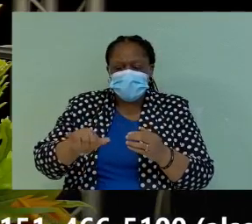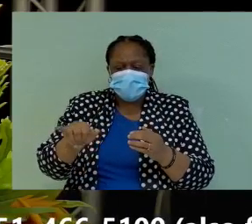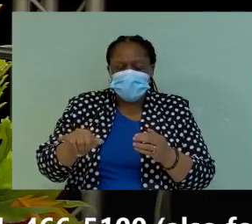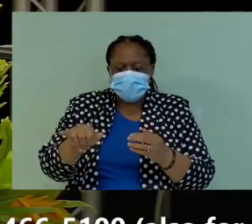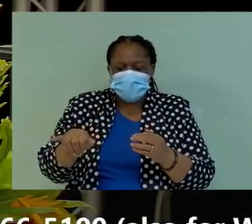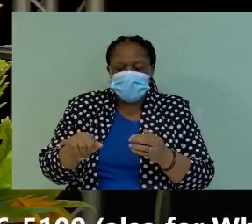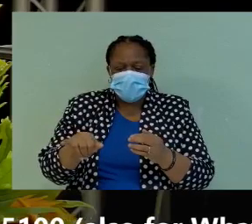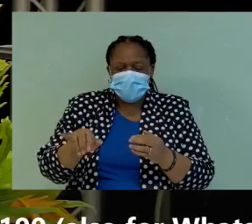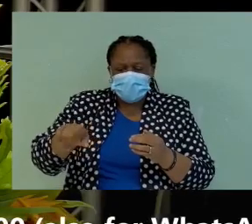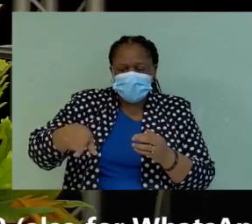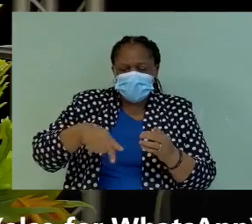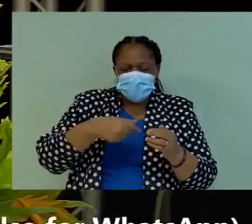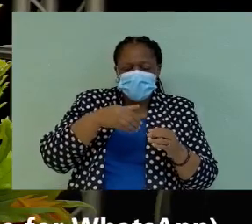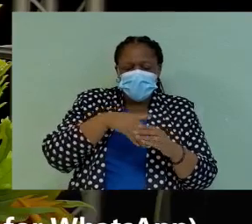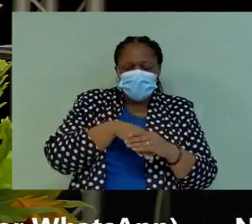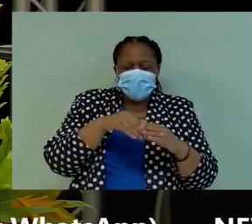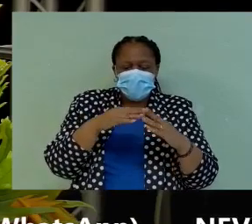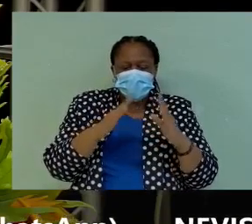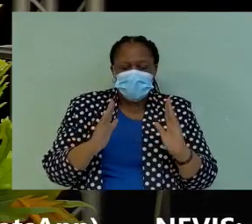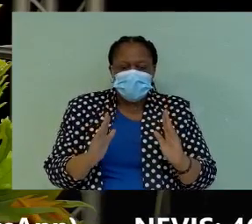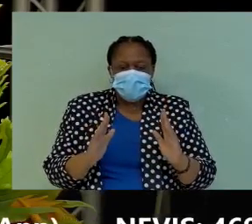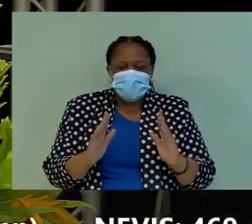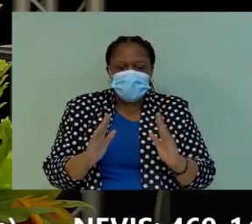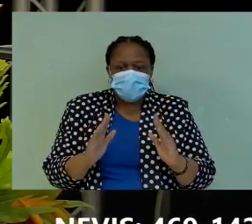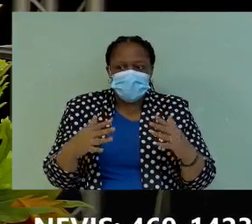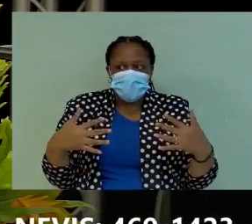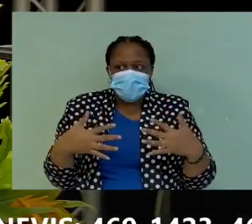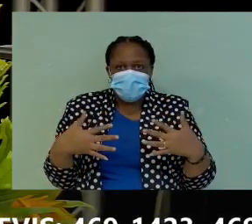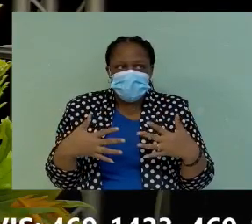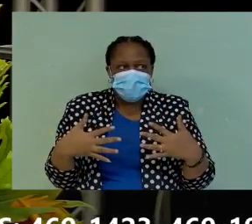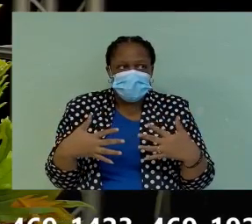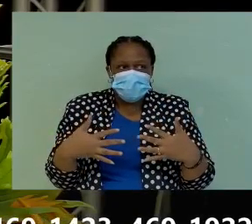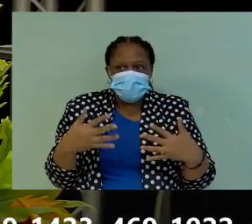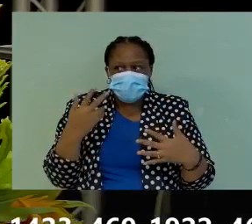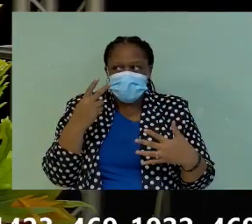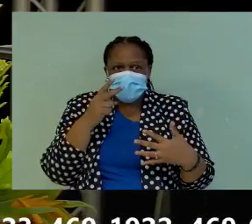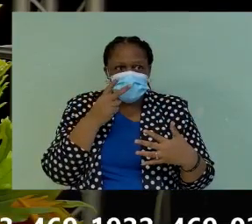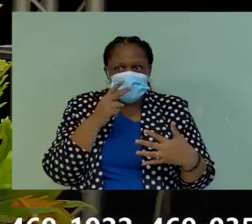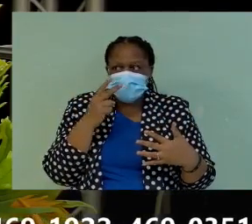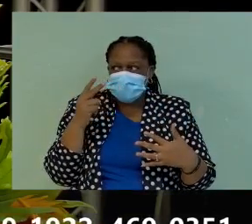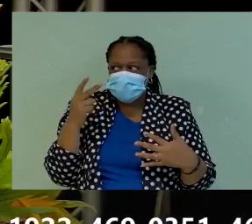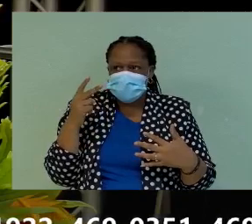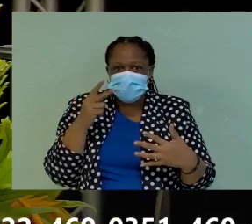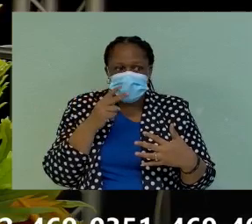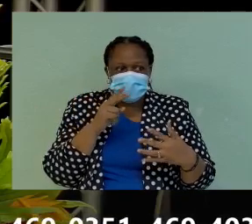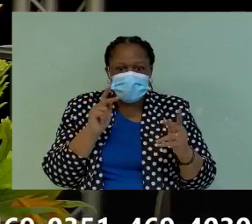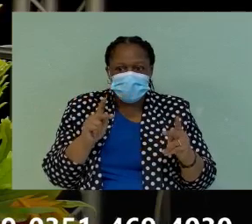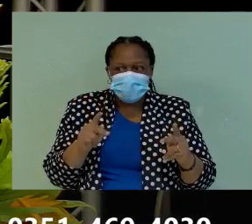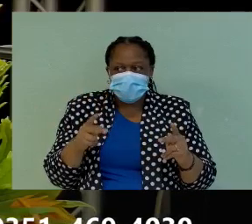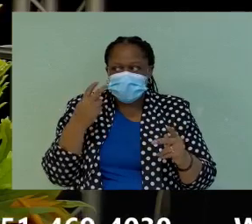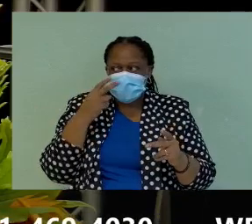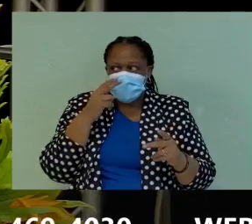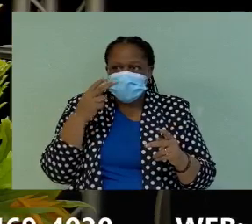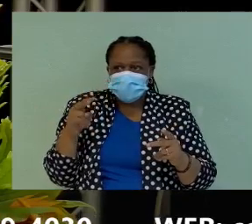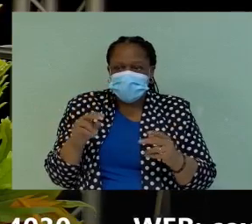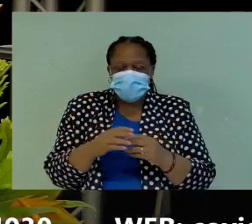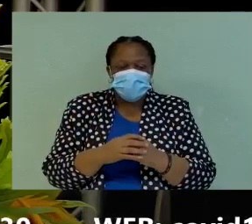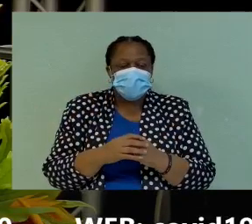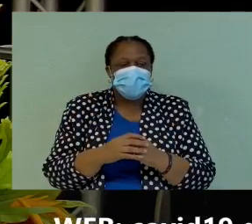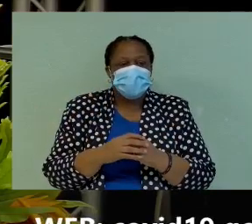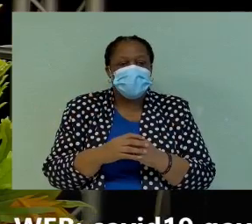and even then, I felt unsafe because of the staring eyes. You never really miss the basic things in life until you don't have